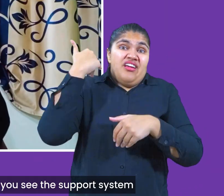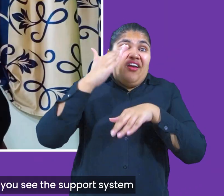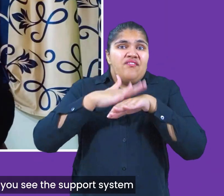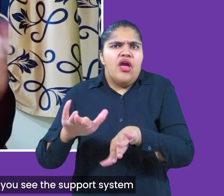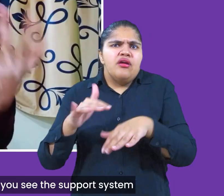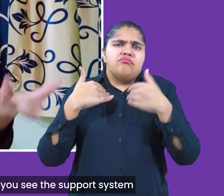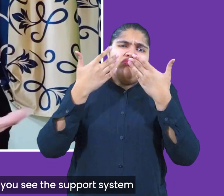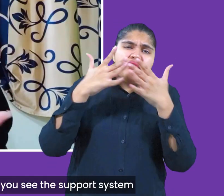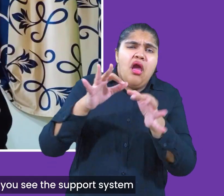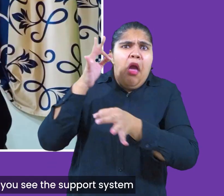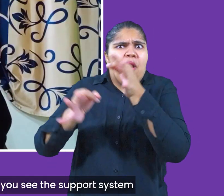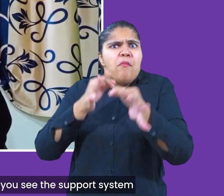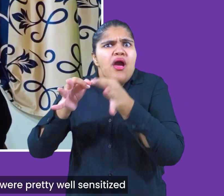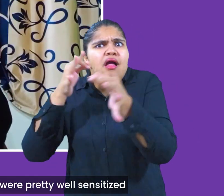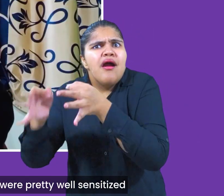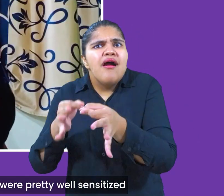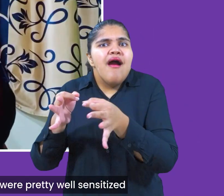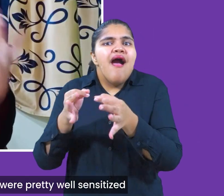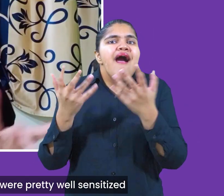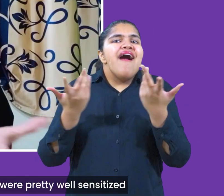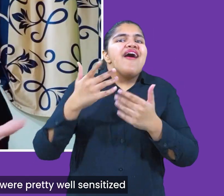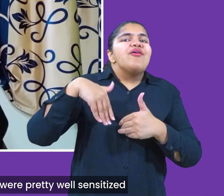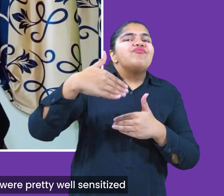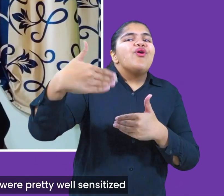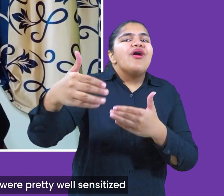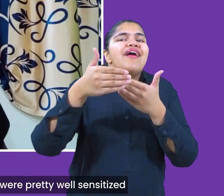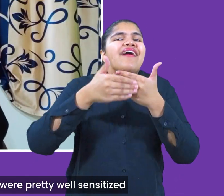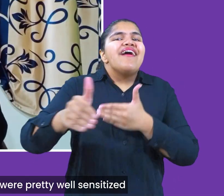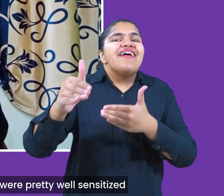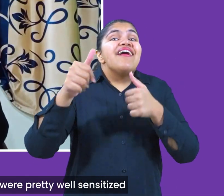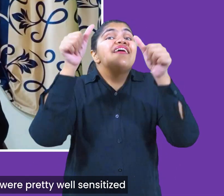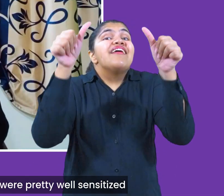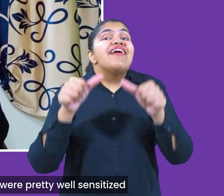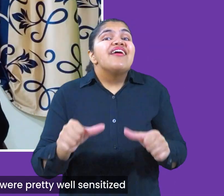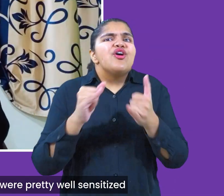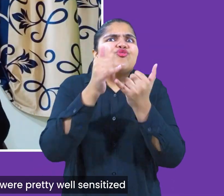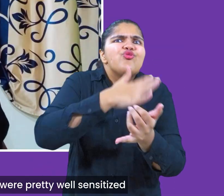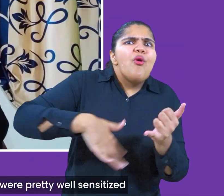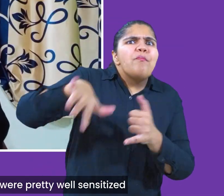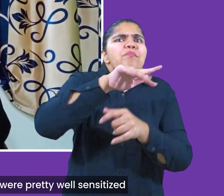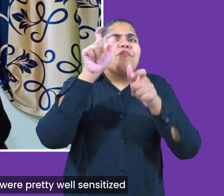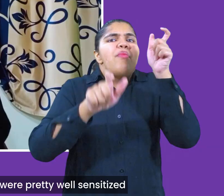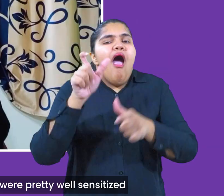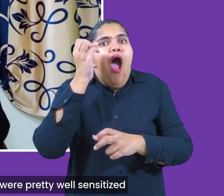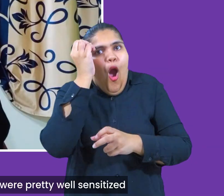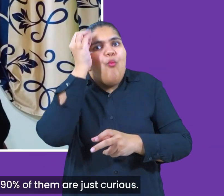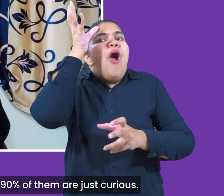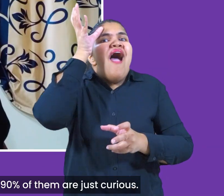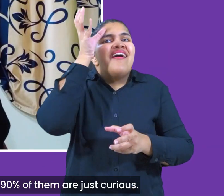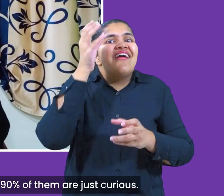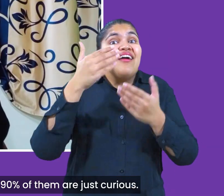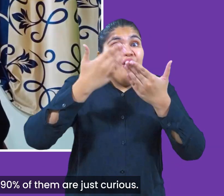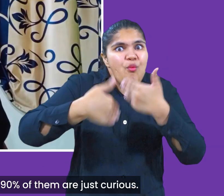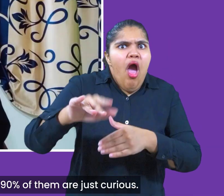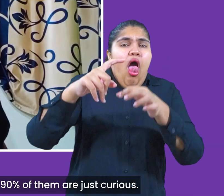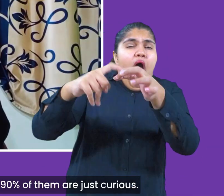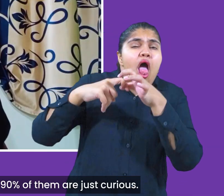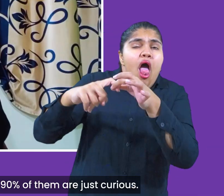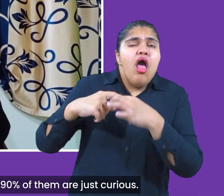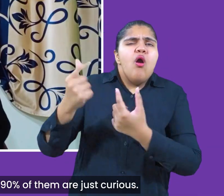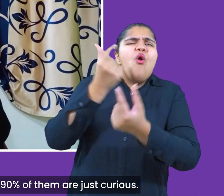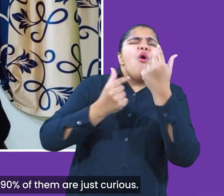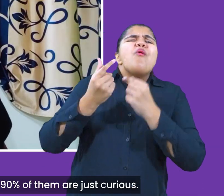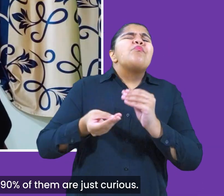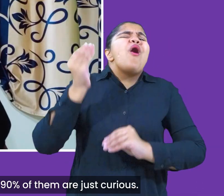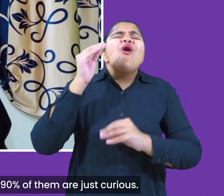system, like, if you see the support system, or any, like, the social circles around me were pretty well sensitized, and they didn't bother,